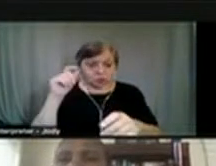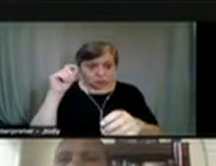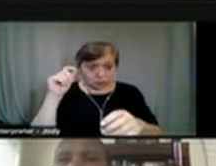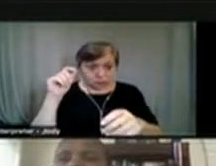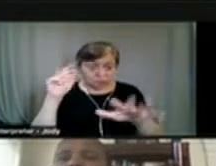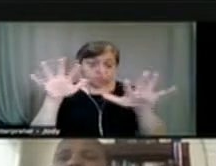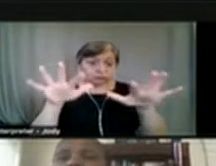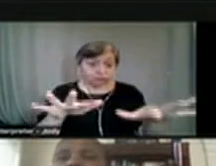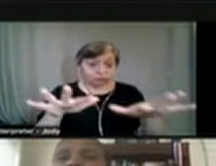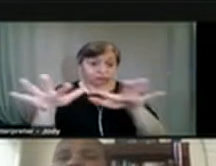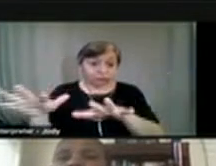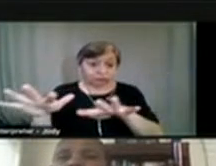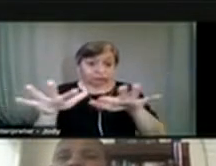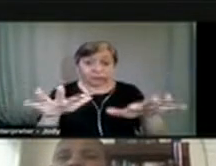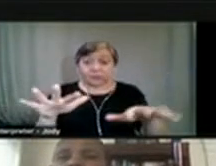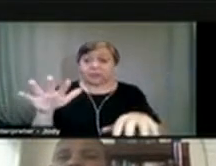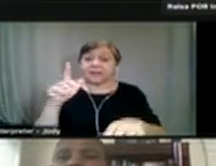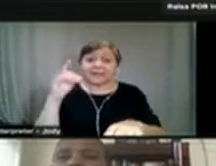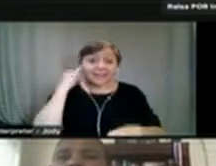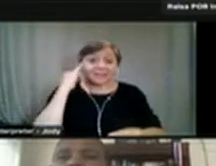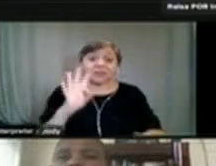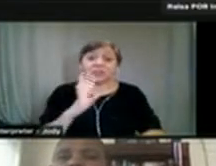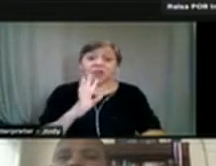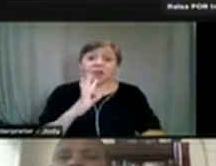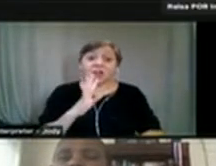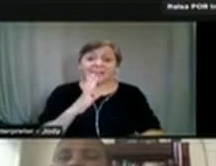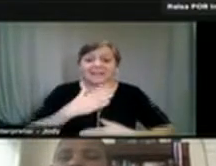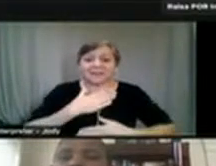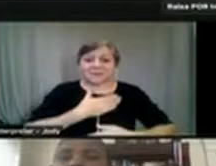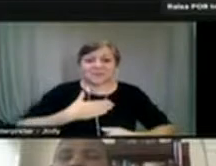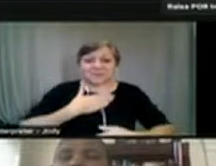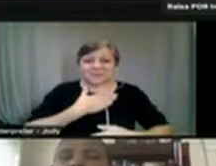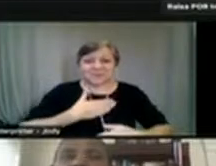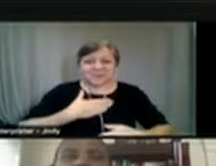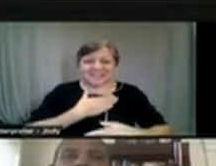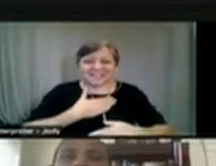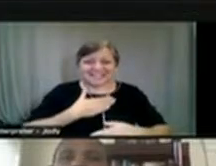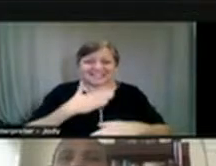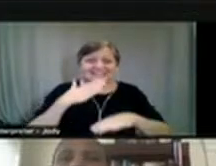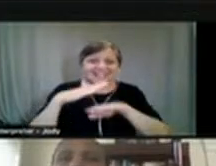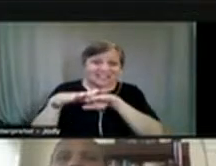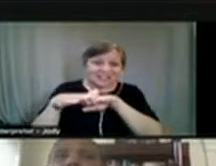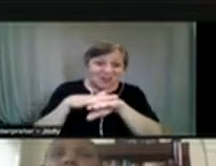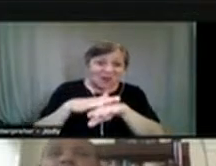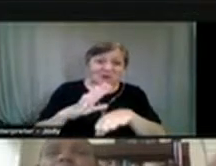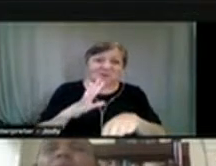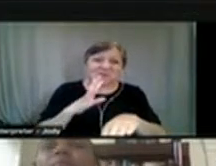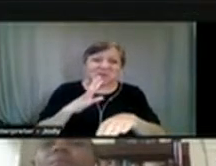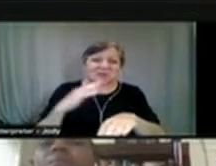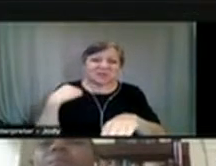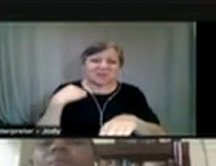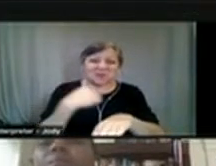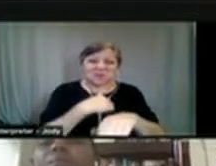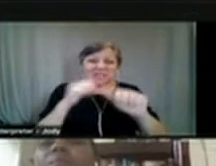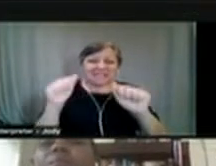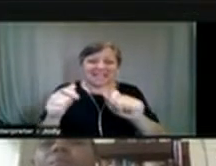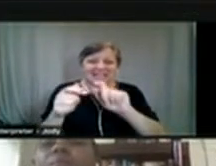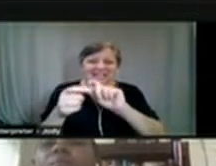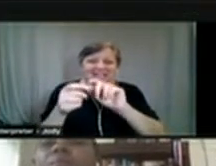pace and take it easy, which will make it easy for us to do a great job. And with that, I